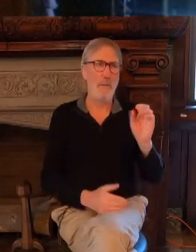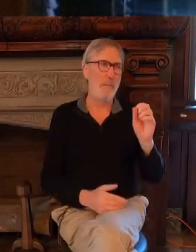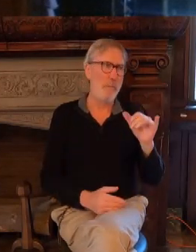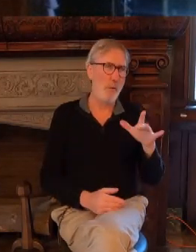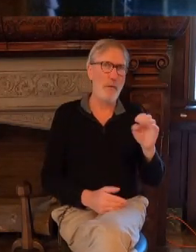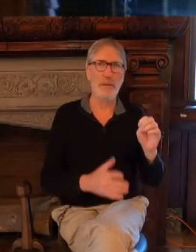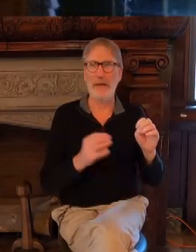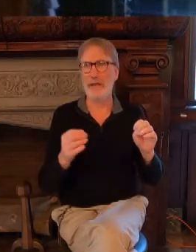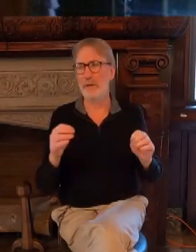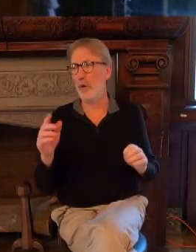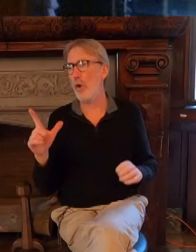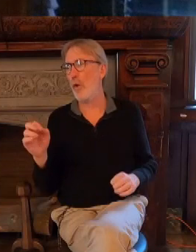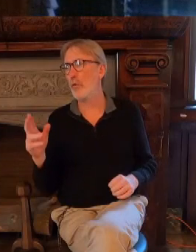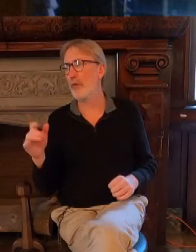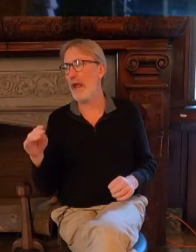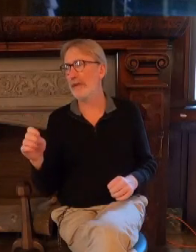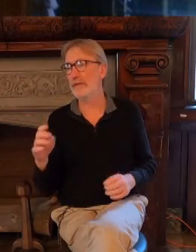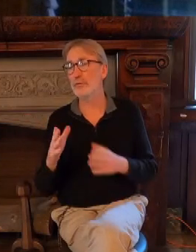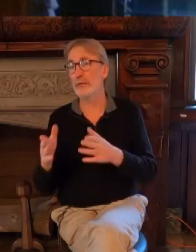Street from turning left.